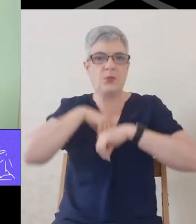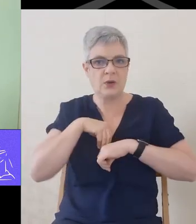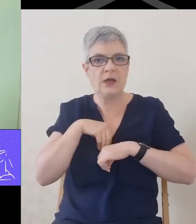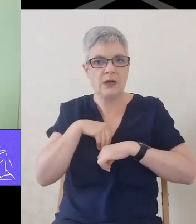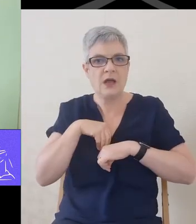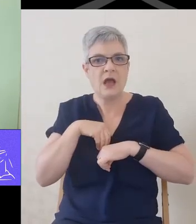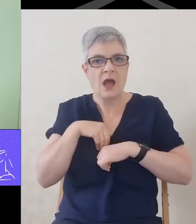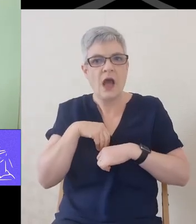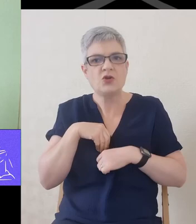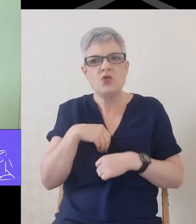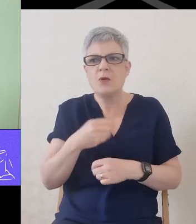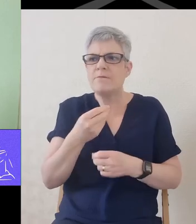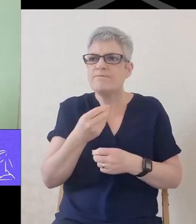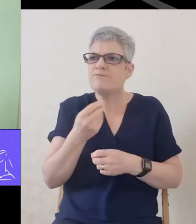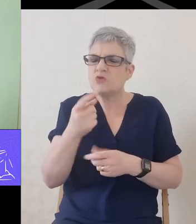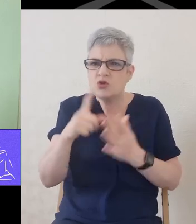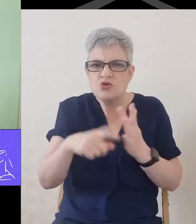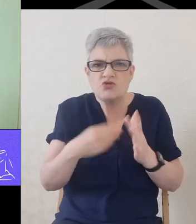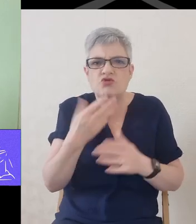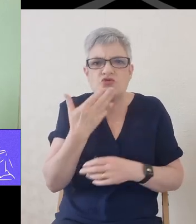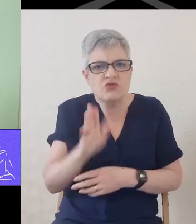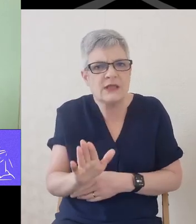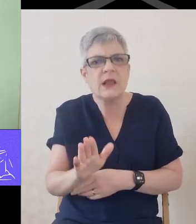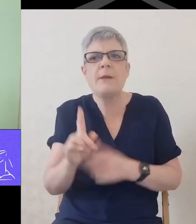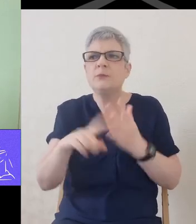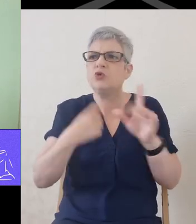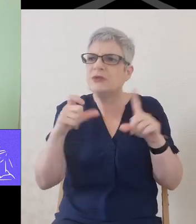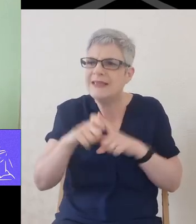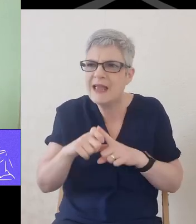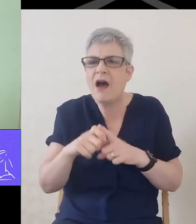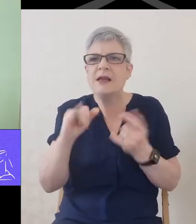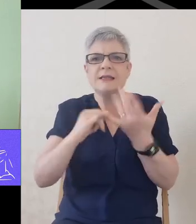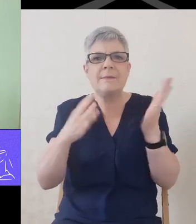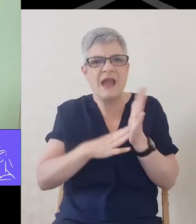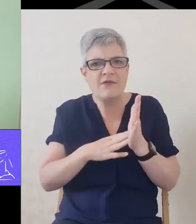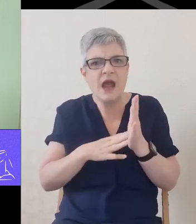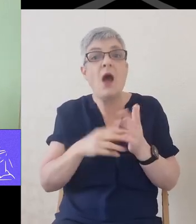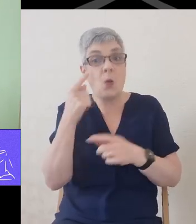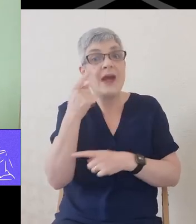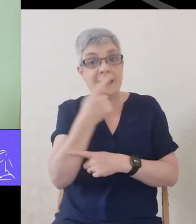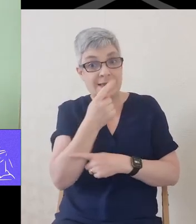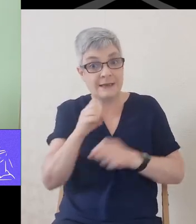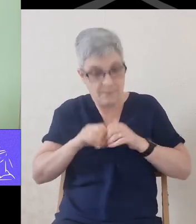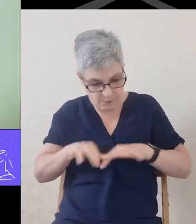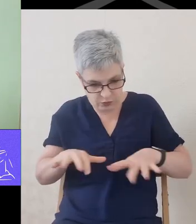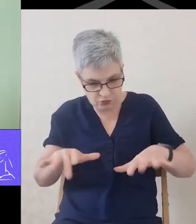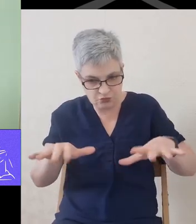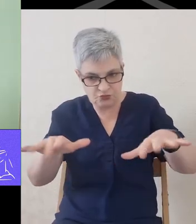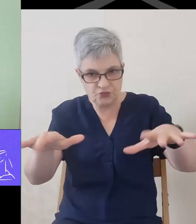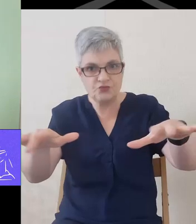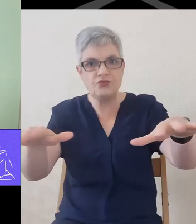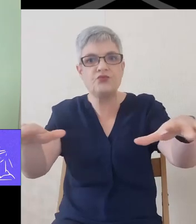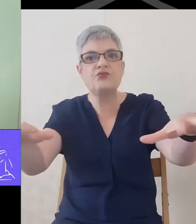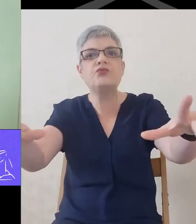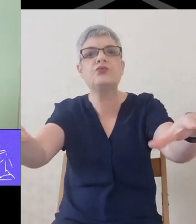my witnesses in Jerusalem, and in all of Judea and Samaria, and to the ends of the earth.